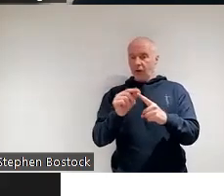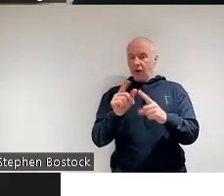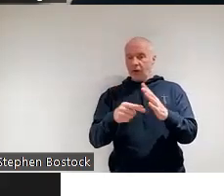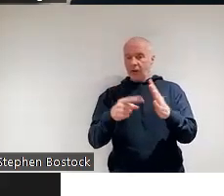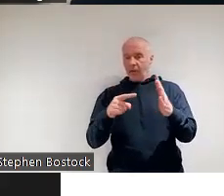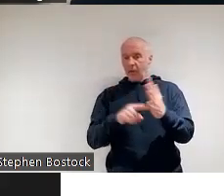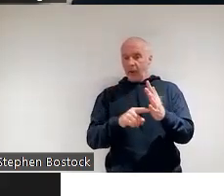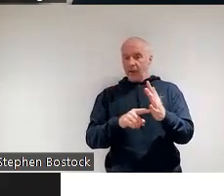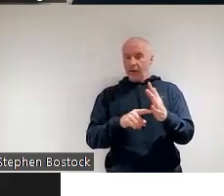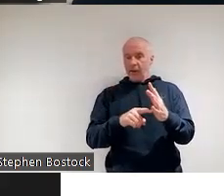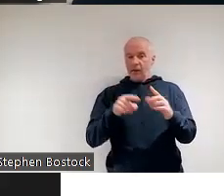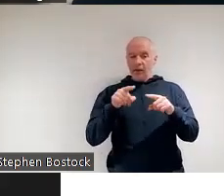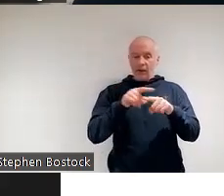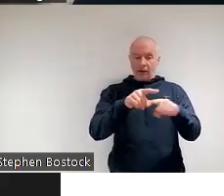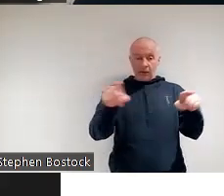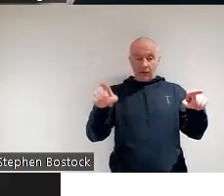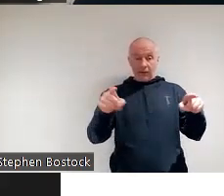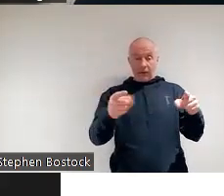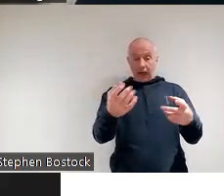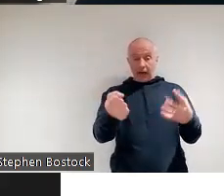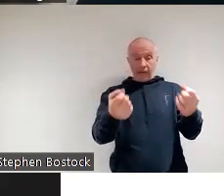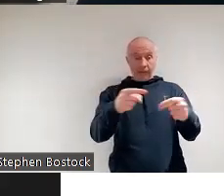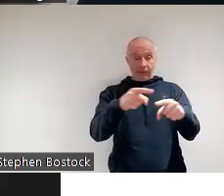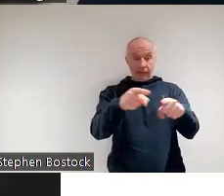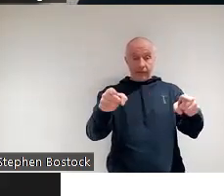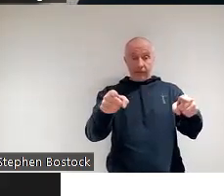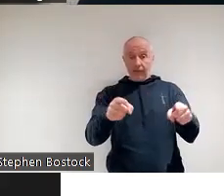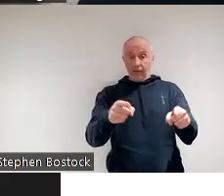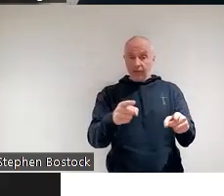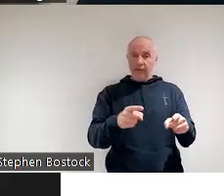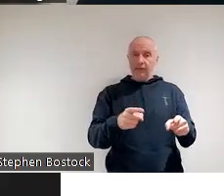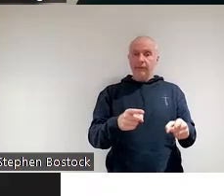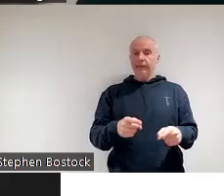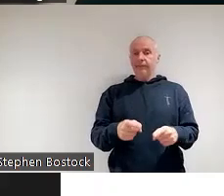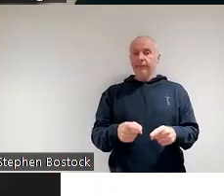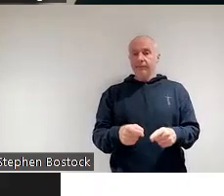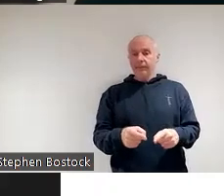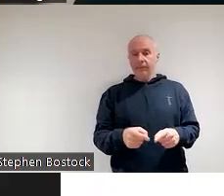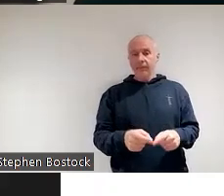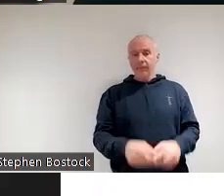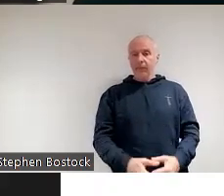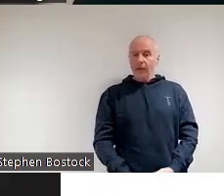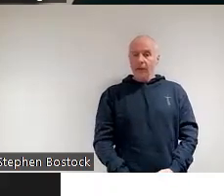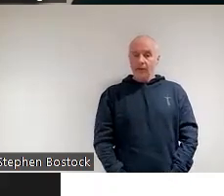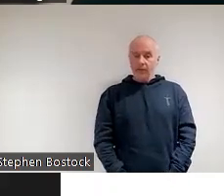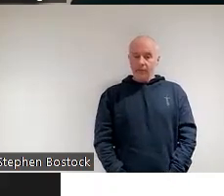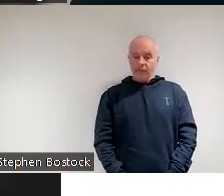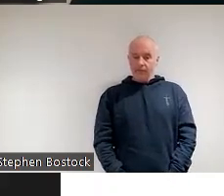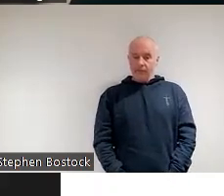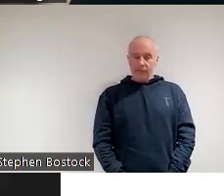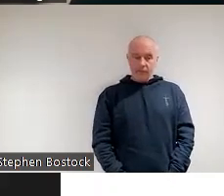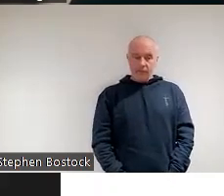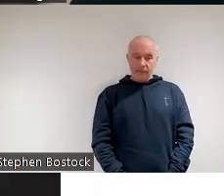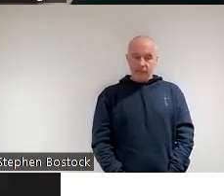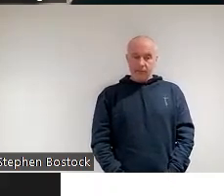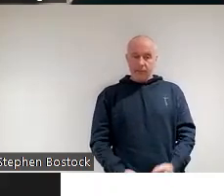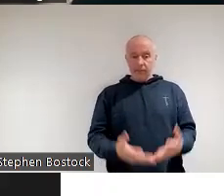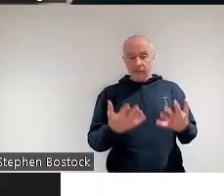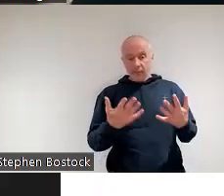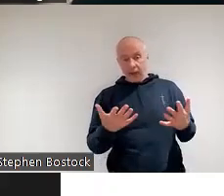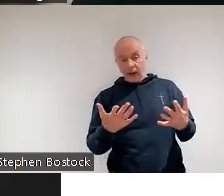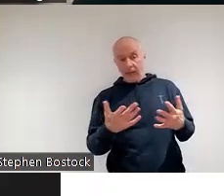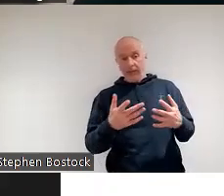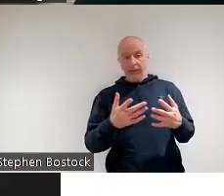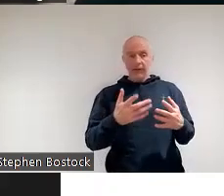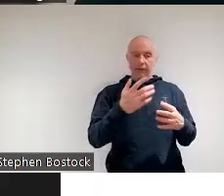be very neutral here today. So there are different sorts of chargers in the market. If you go to Google to